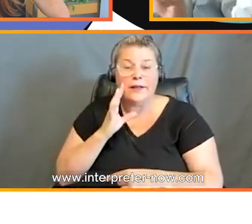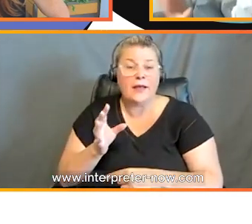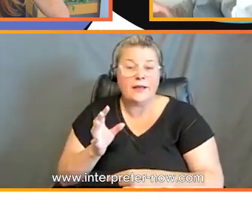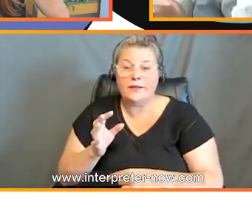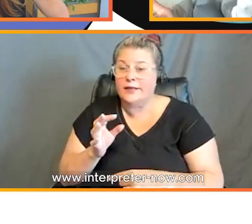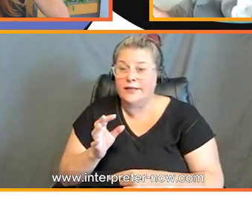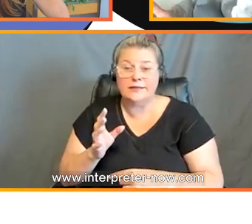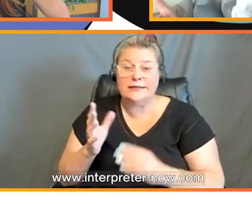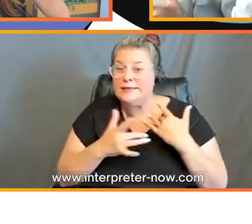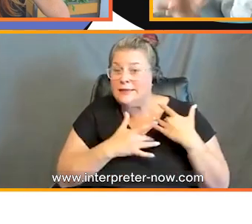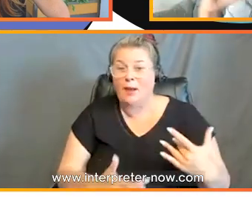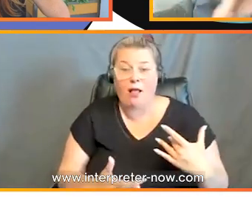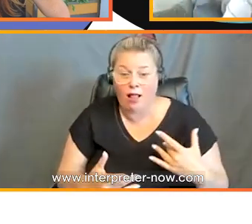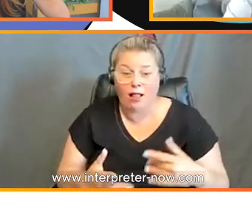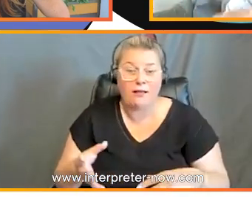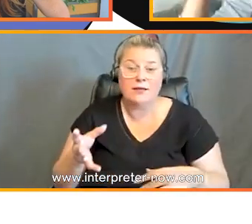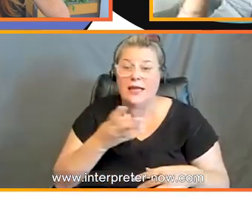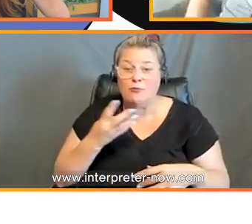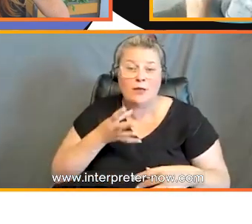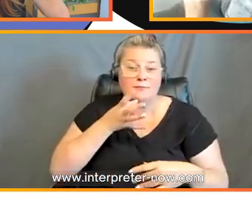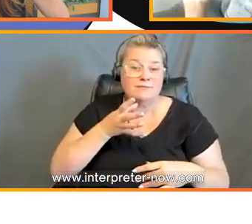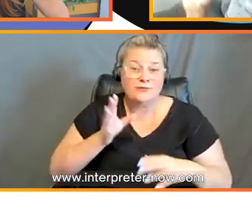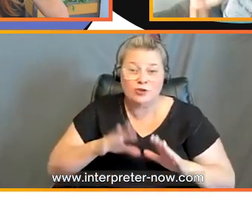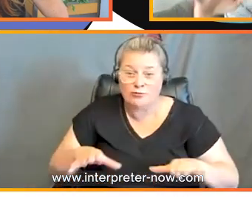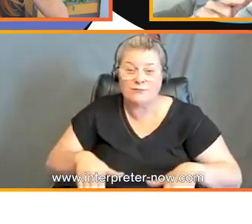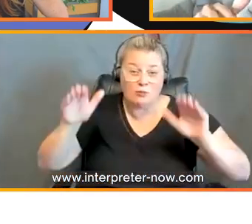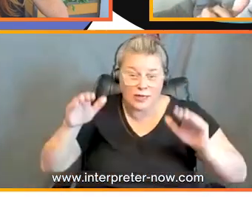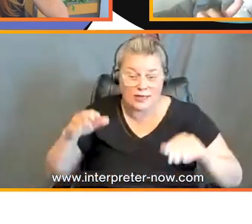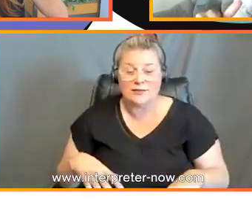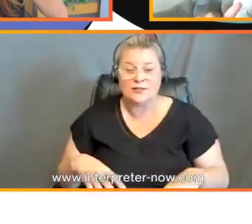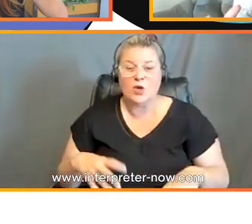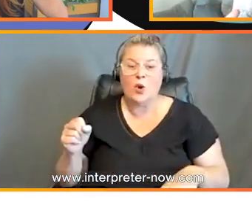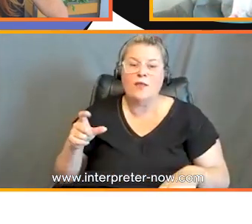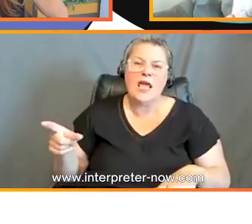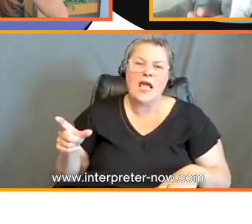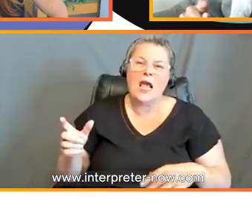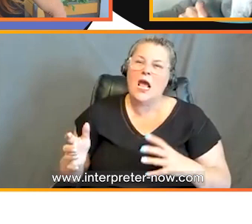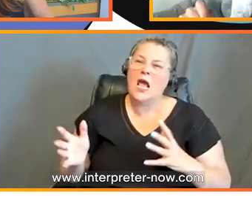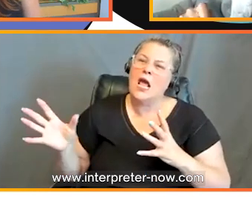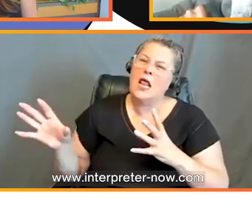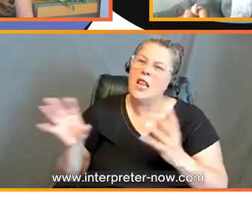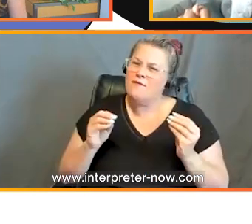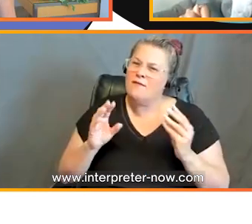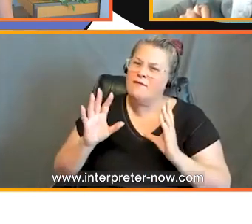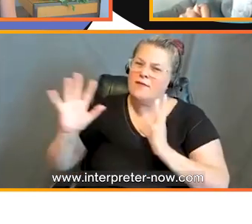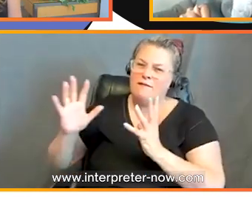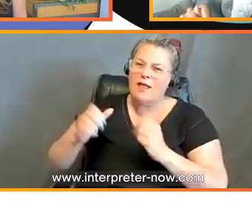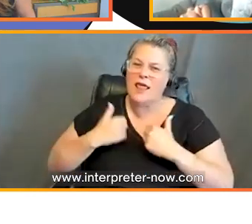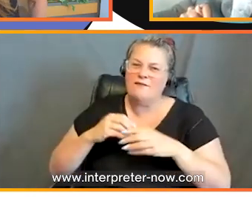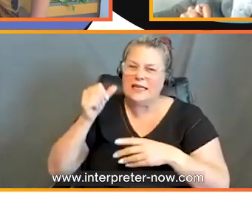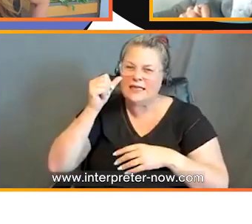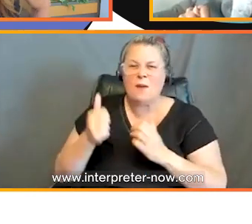left a really nice life, mostly back in India. And I say mostly only because both of my parents were